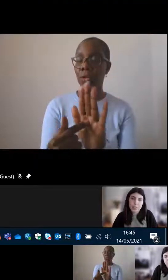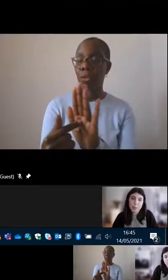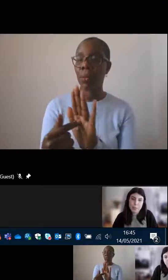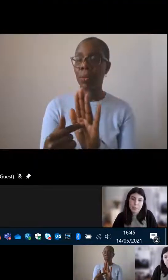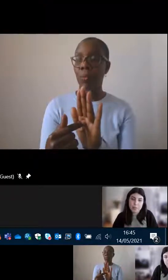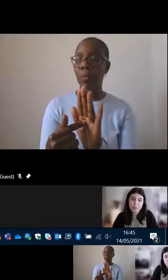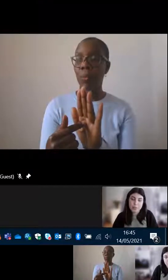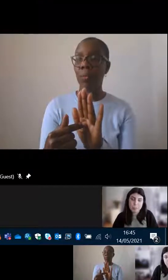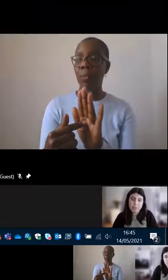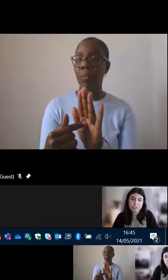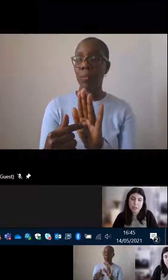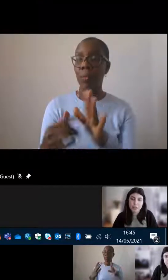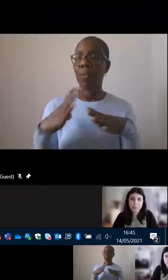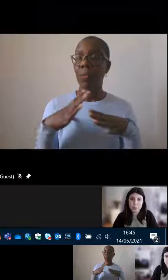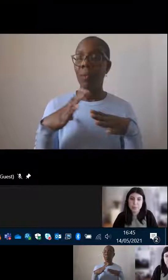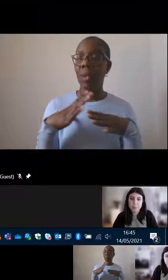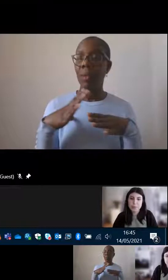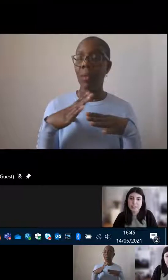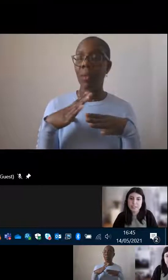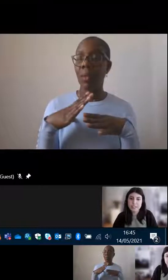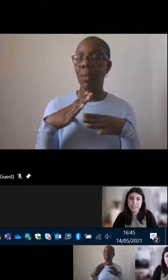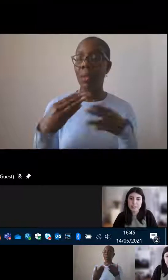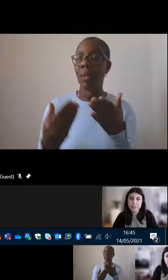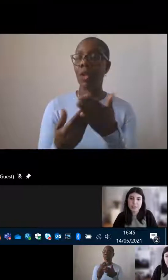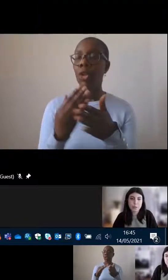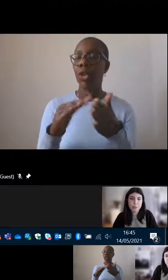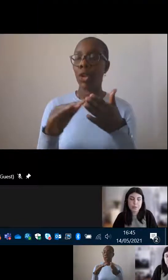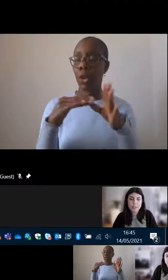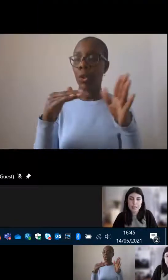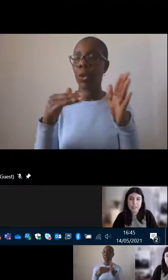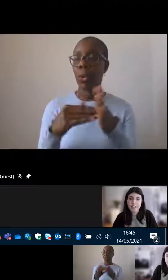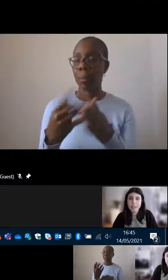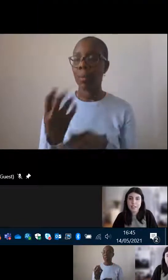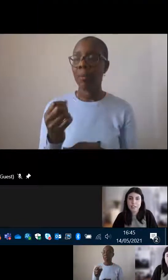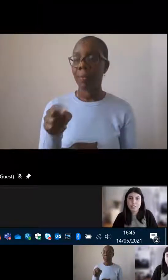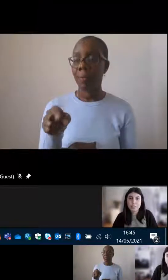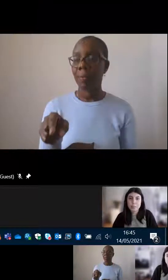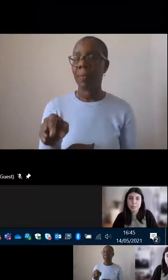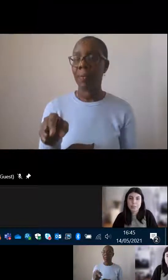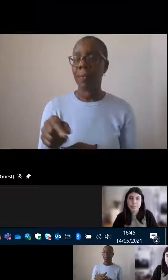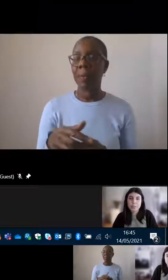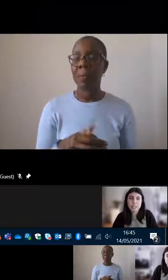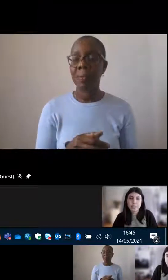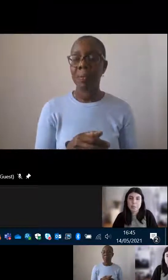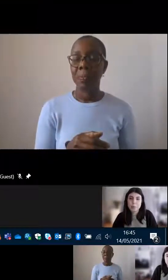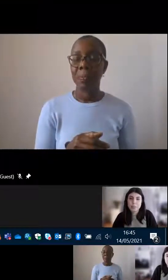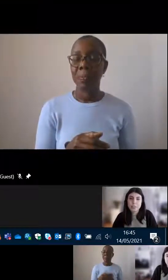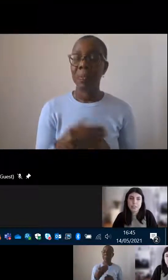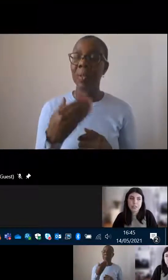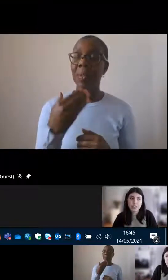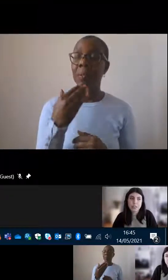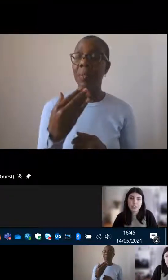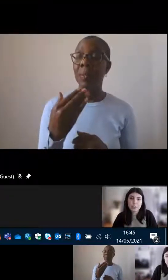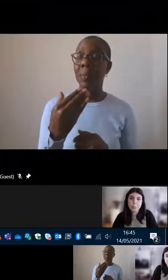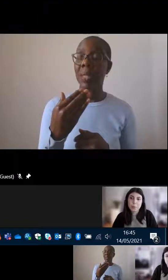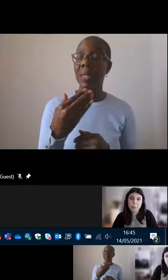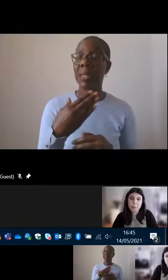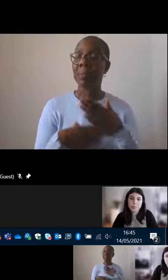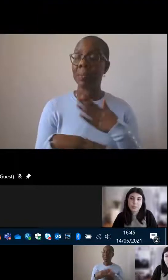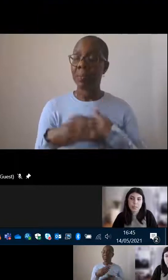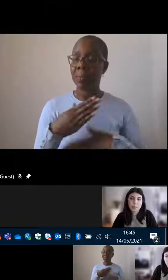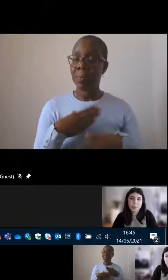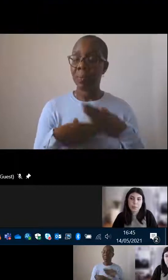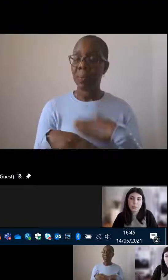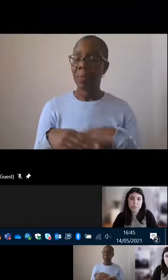available in Newham in some way, shape or form. So please do stick with me, as there's some really important